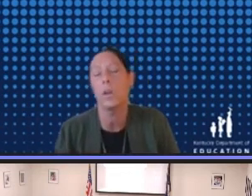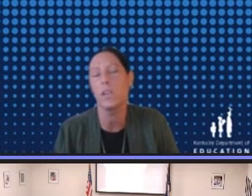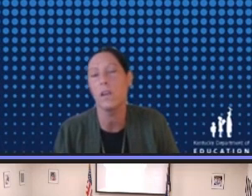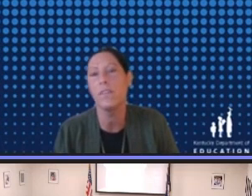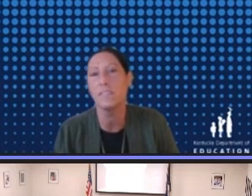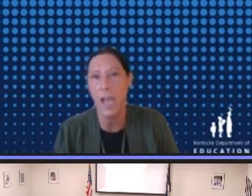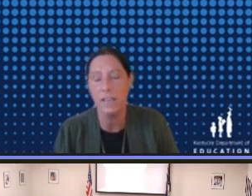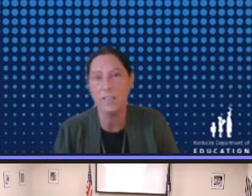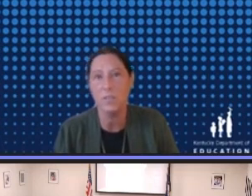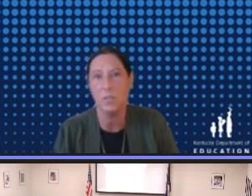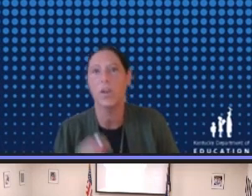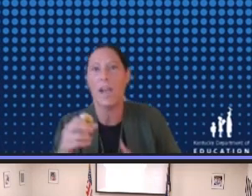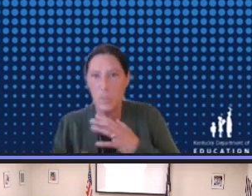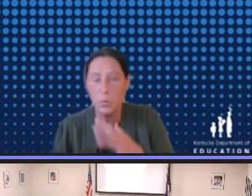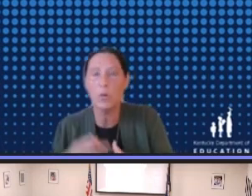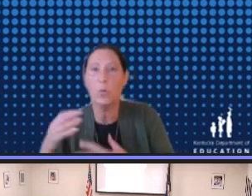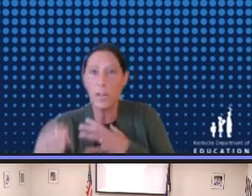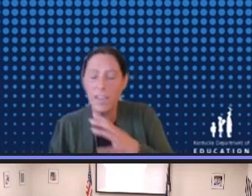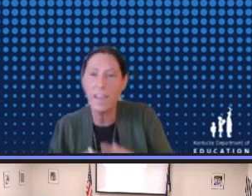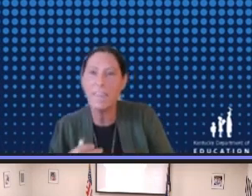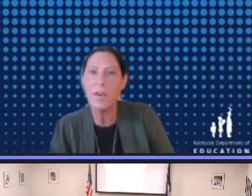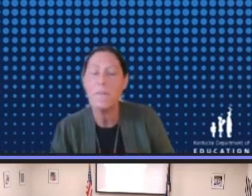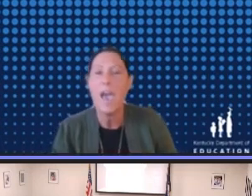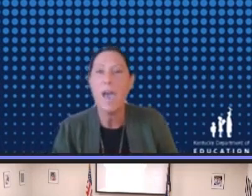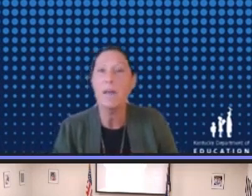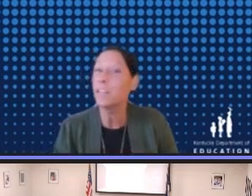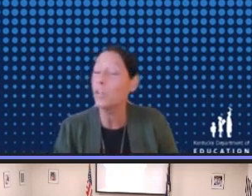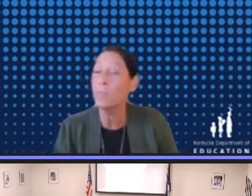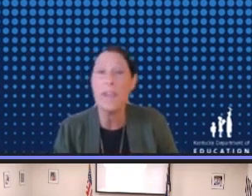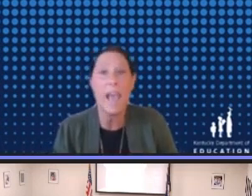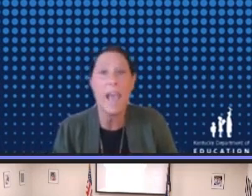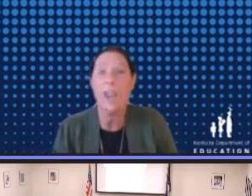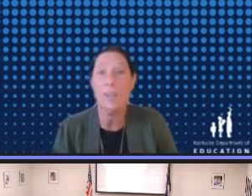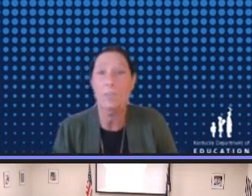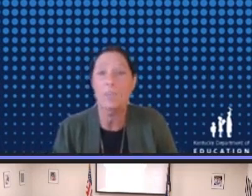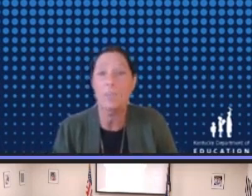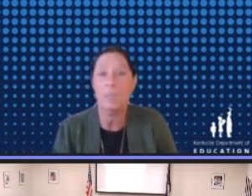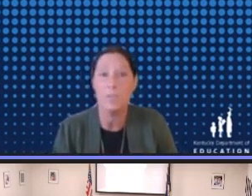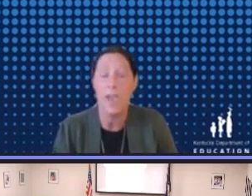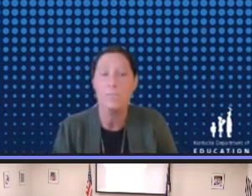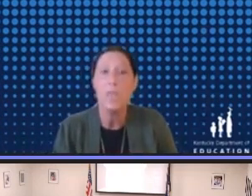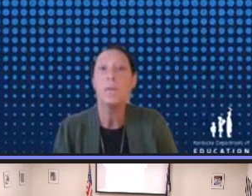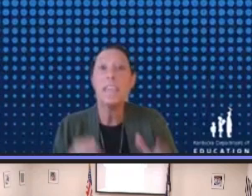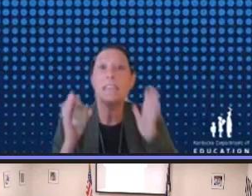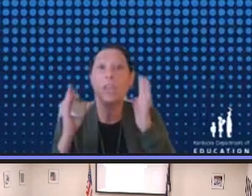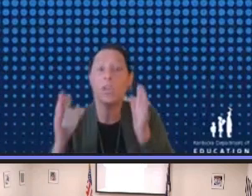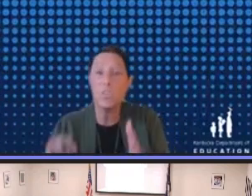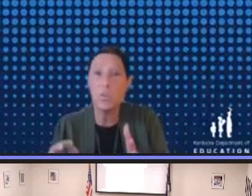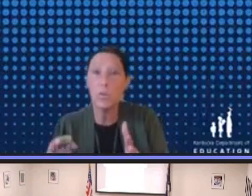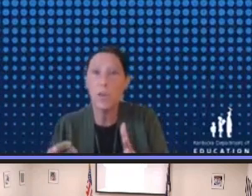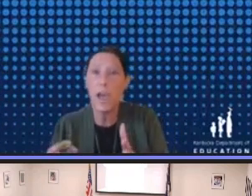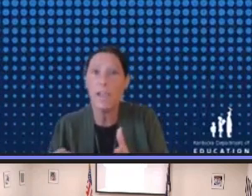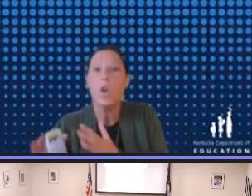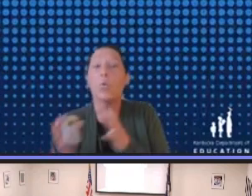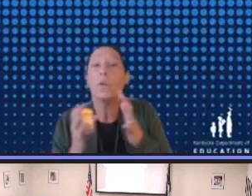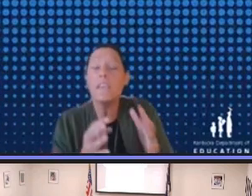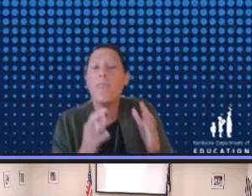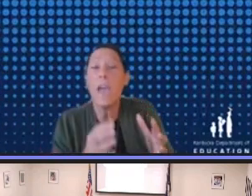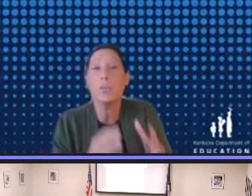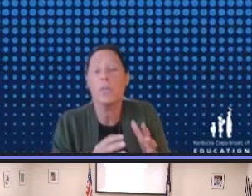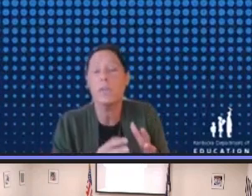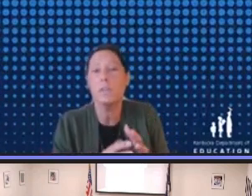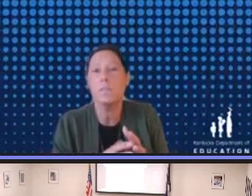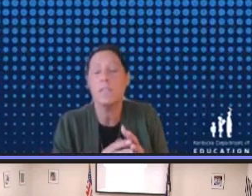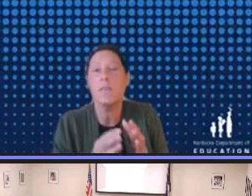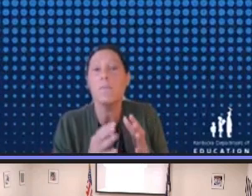start working on the science consumer guide. So we're working on them a little bit as we're able to do that. But again, the consumer guides will